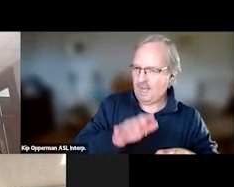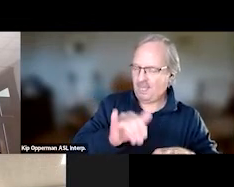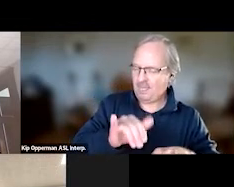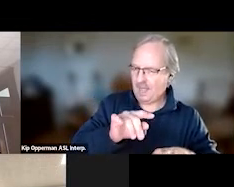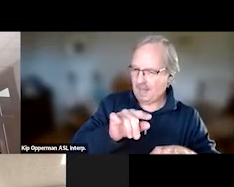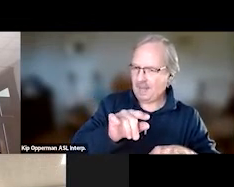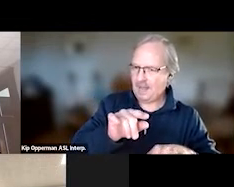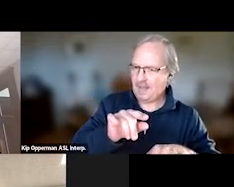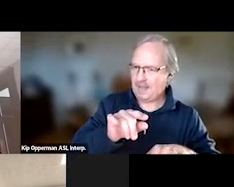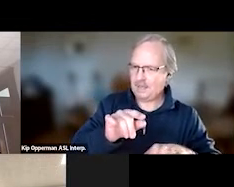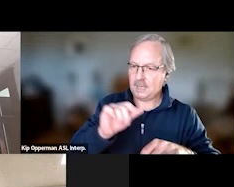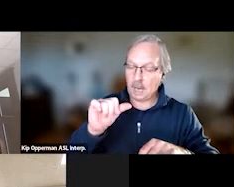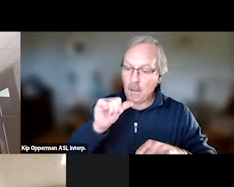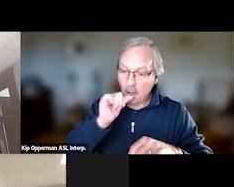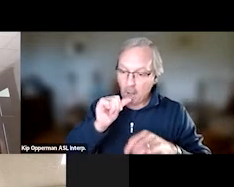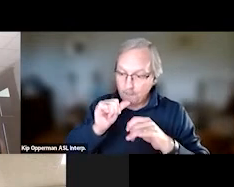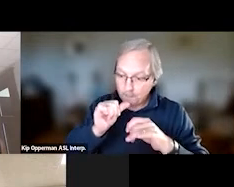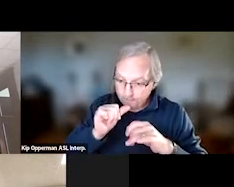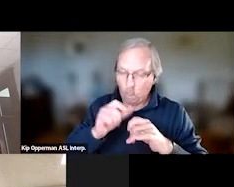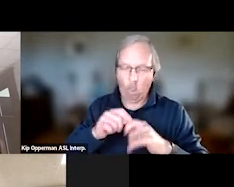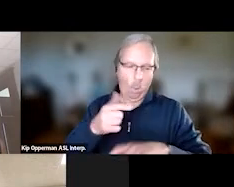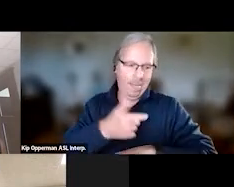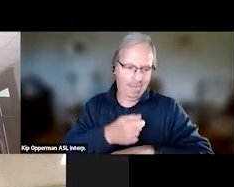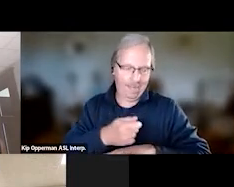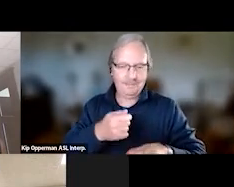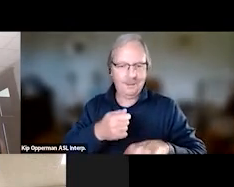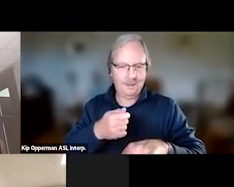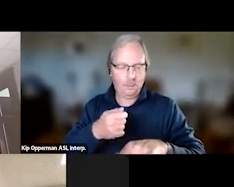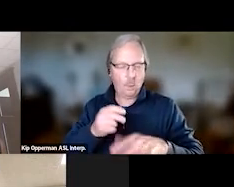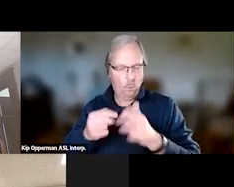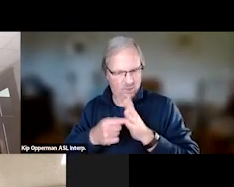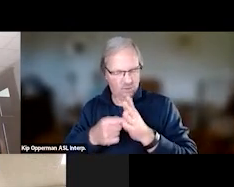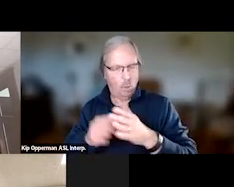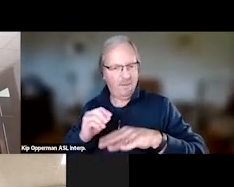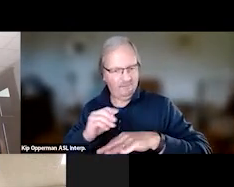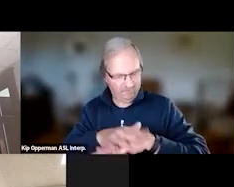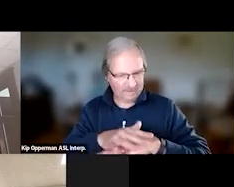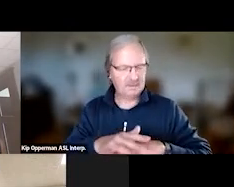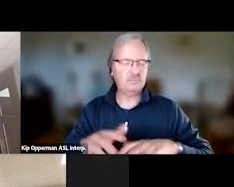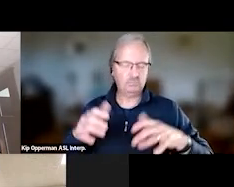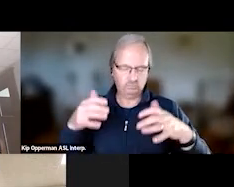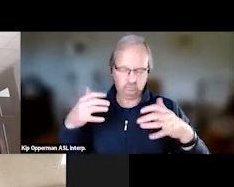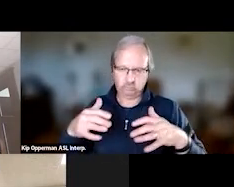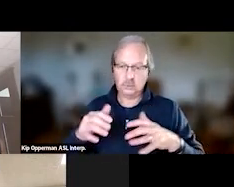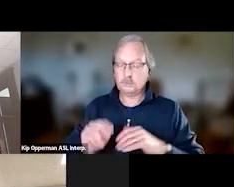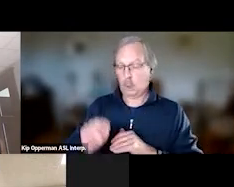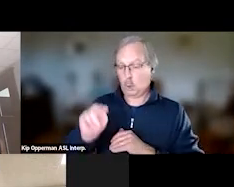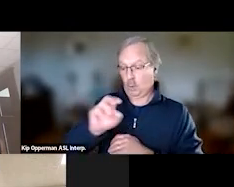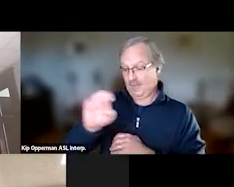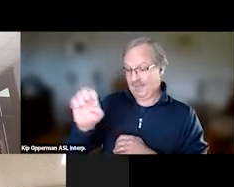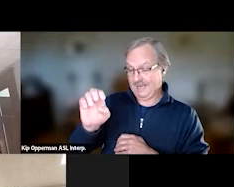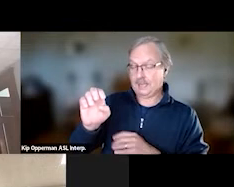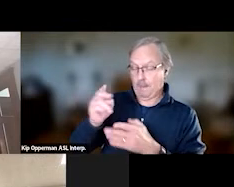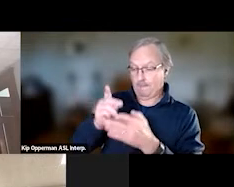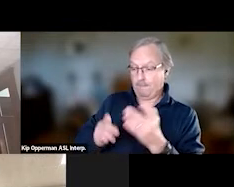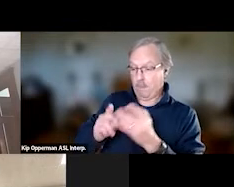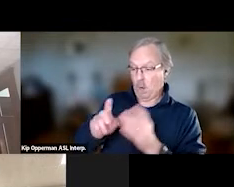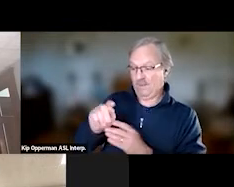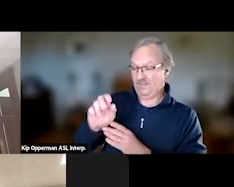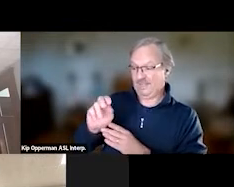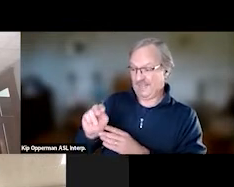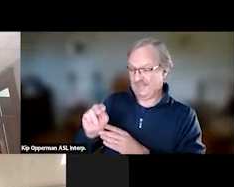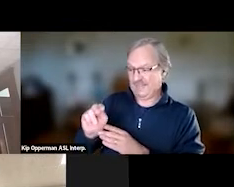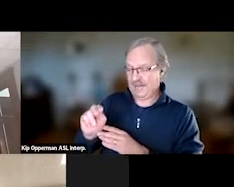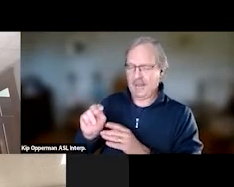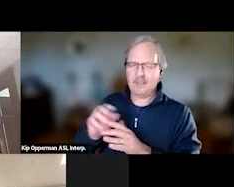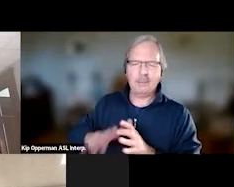sublingual administration of buprenorphine, is. In particular, in the northeast portion of Tennessee, and then there are pockets all throughout the United